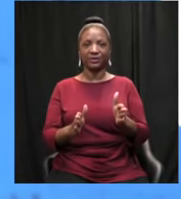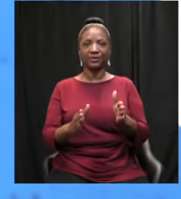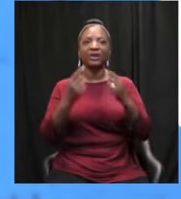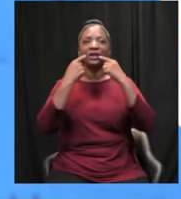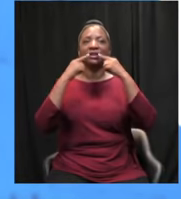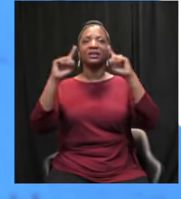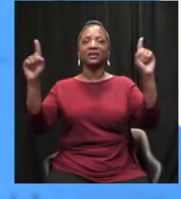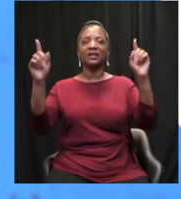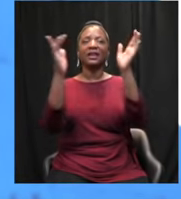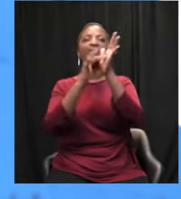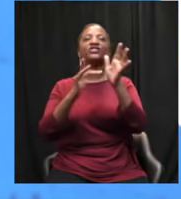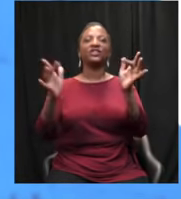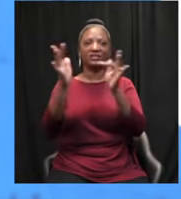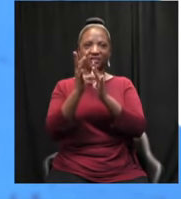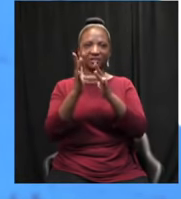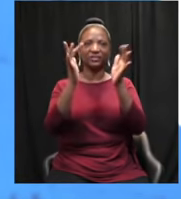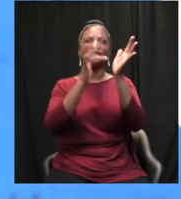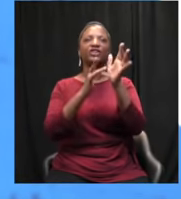Jesus.